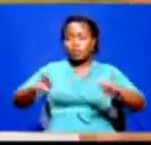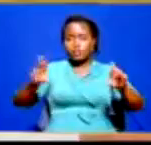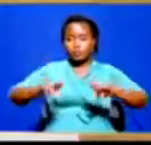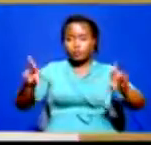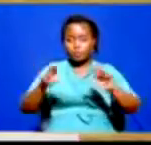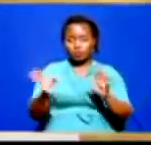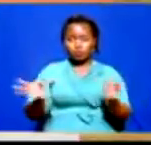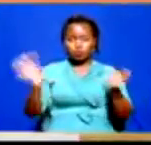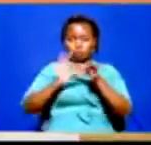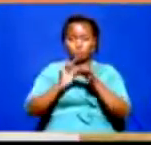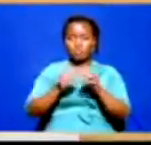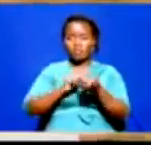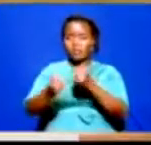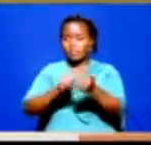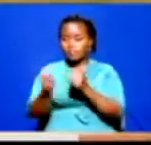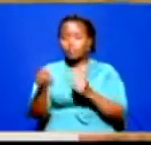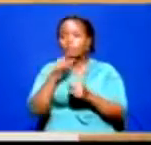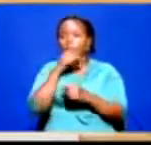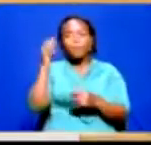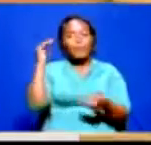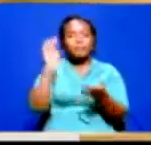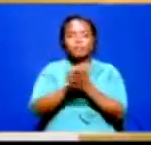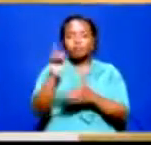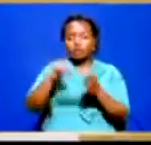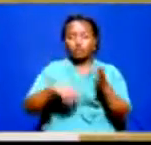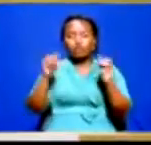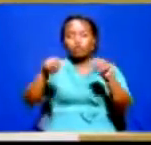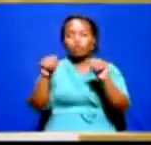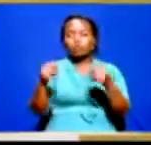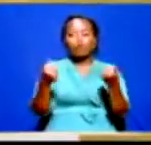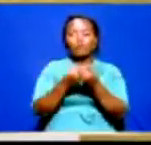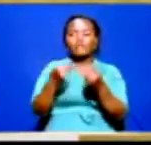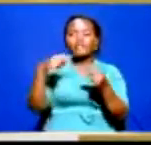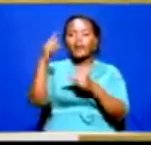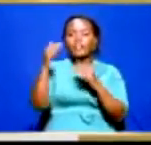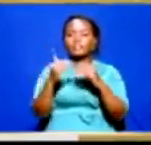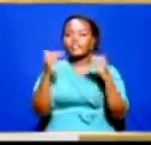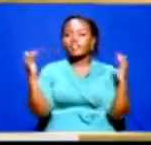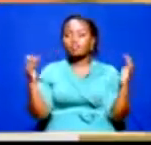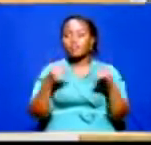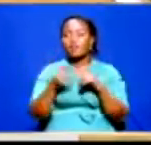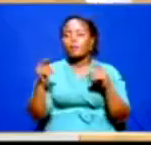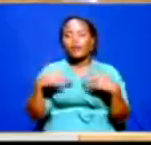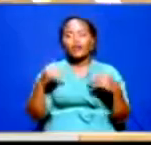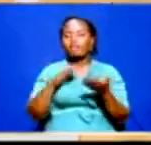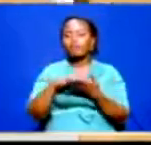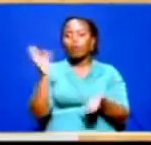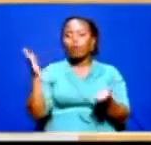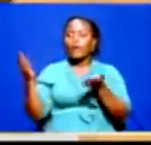Bett believes he is in the right shape to compete at the highest level, despite the enormous pressure from the expectations bestowed upon